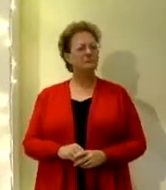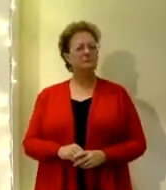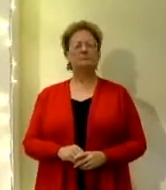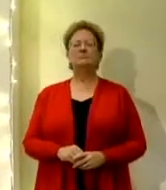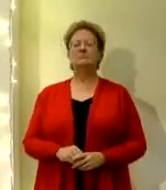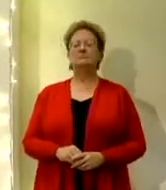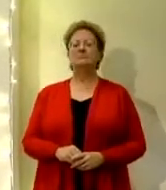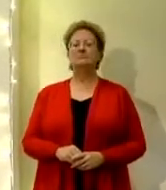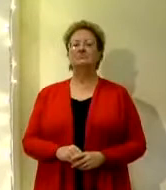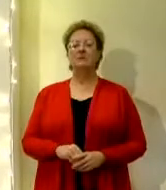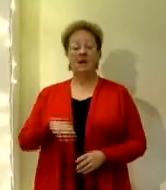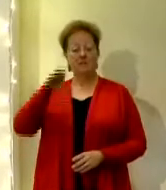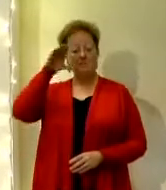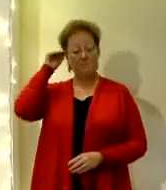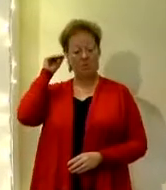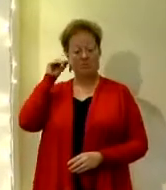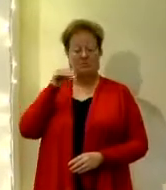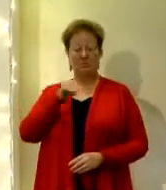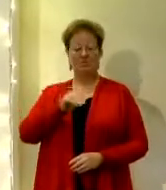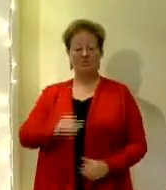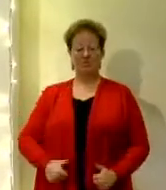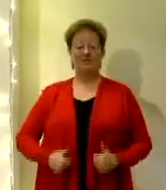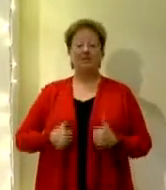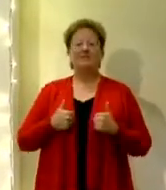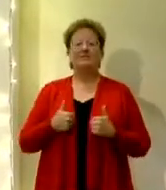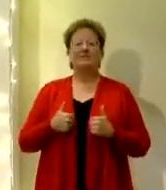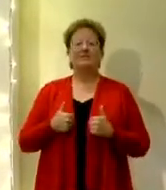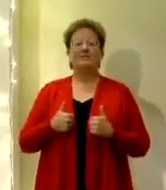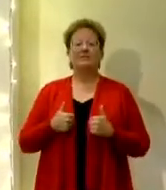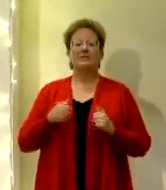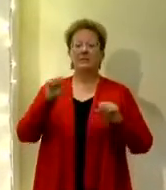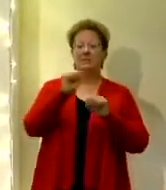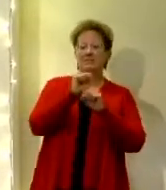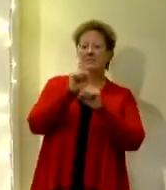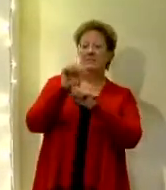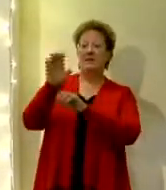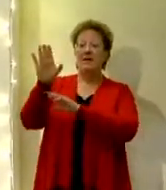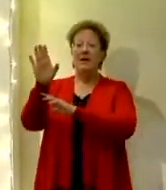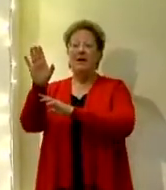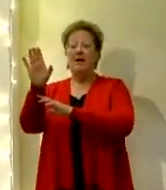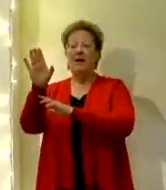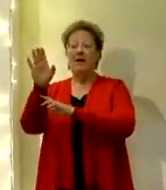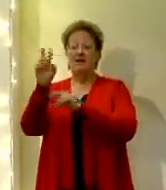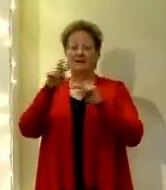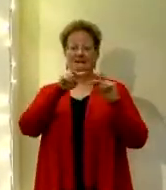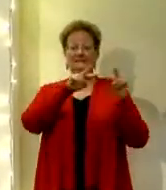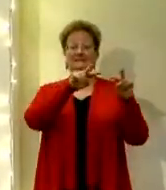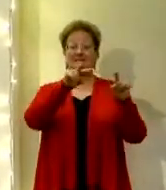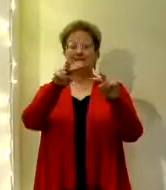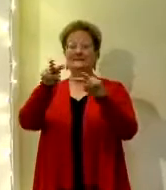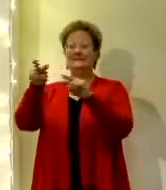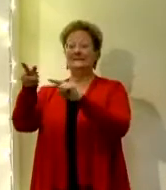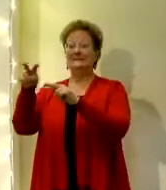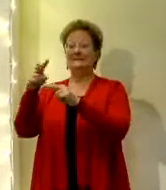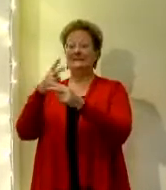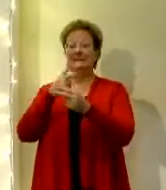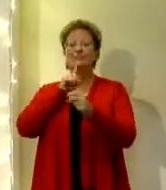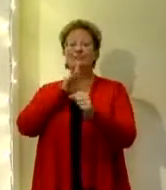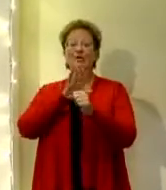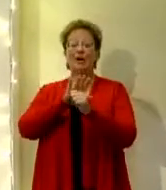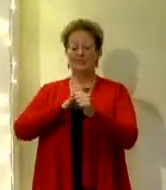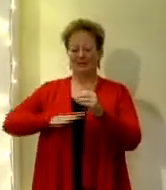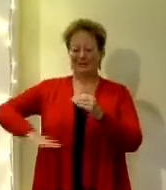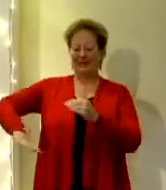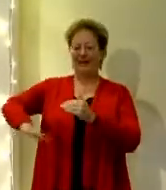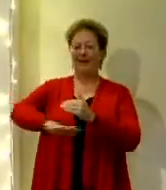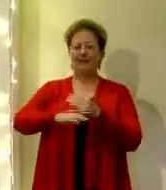end of Moses' life, he was on top of Mount Nebo in the Pisgah Valley, and he wanted to go into the Promised Land. He